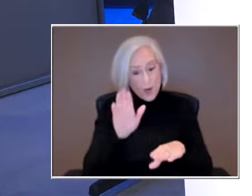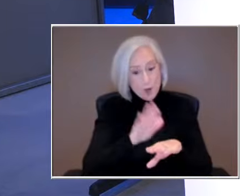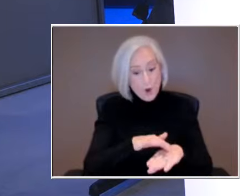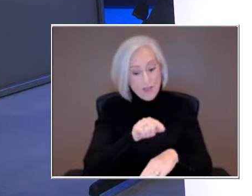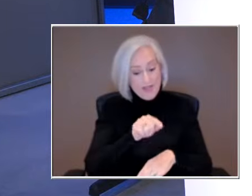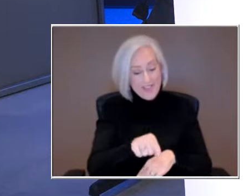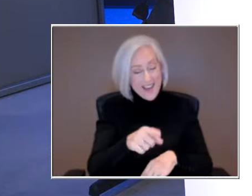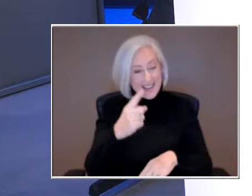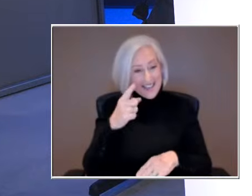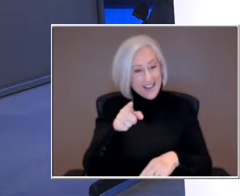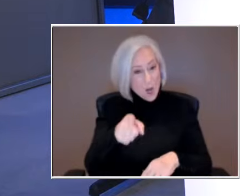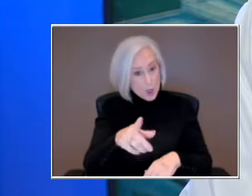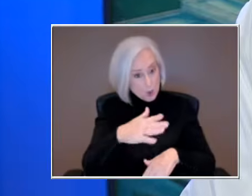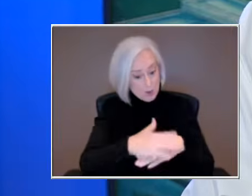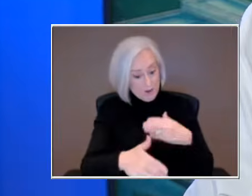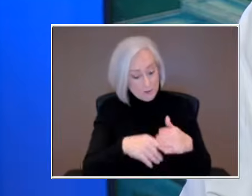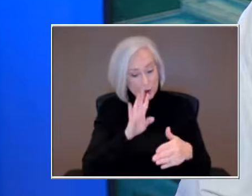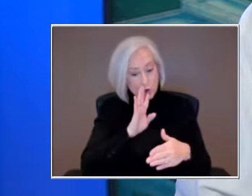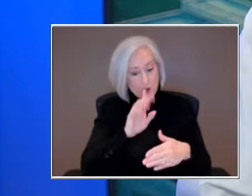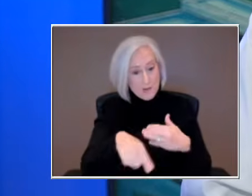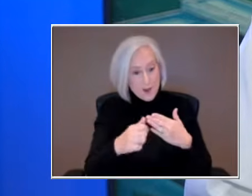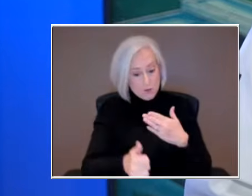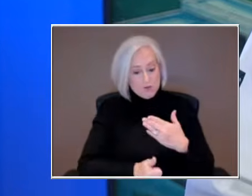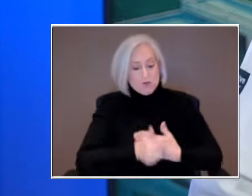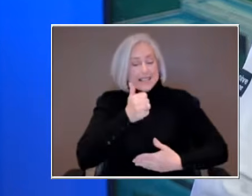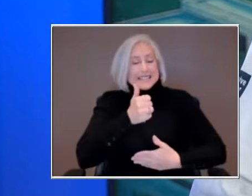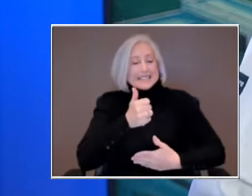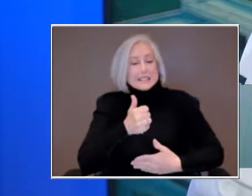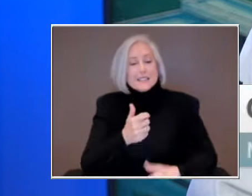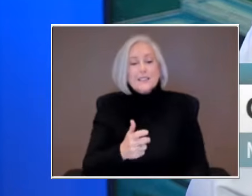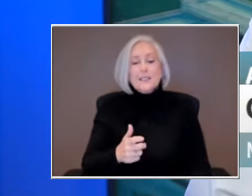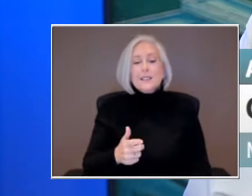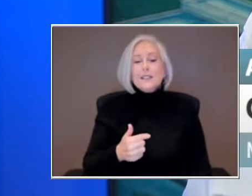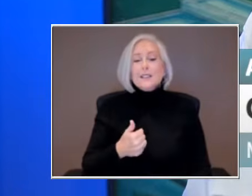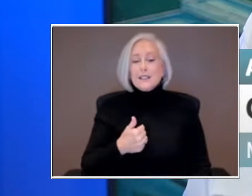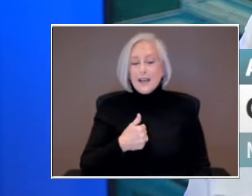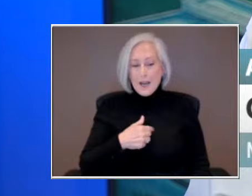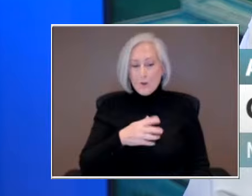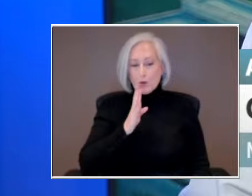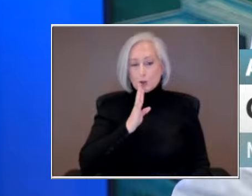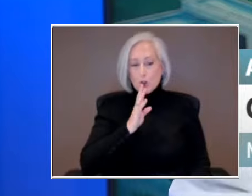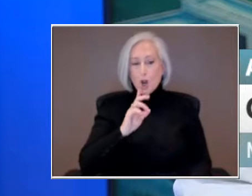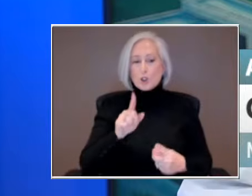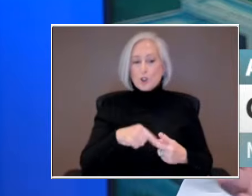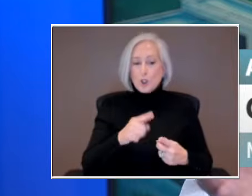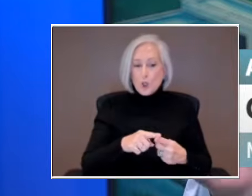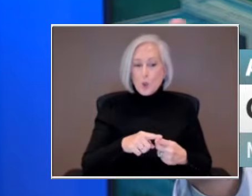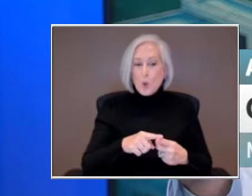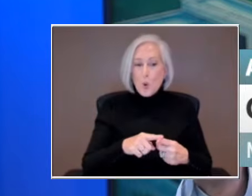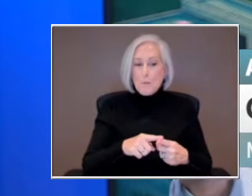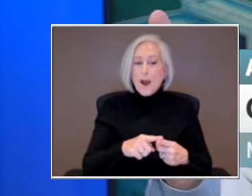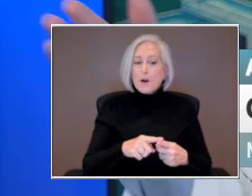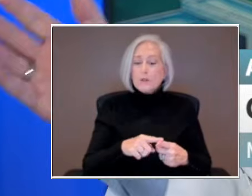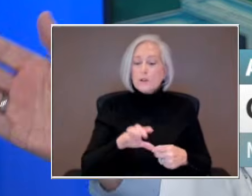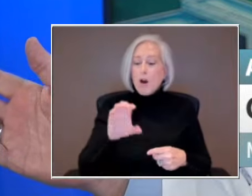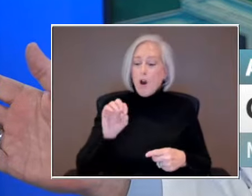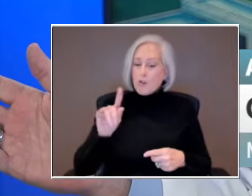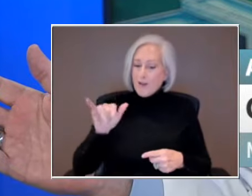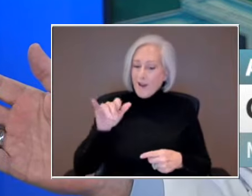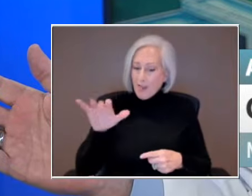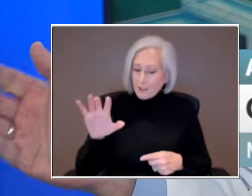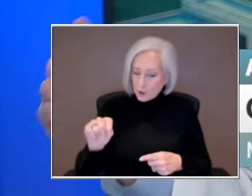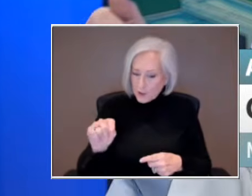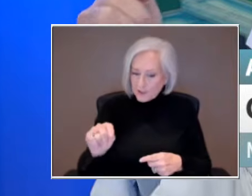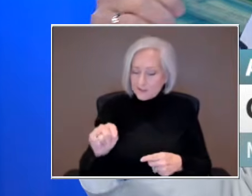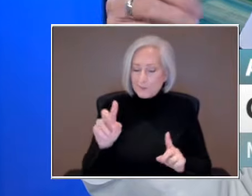risks? Sure. I mean, I would talk to you as a medical oncologist, non-surgeon, about the major risk, and usually it comes back to the symptoms that you